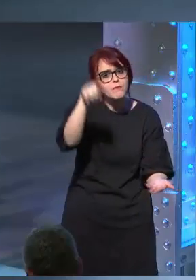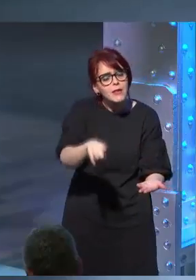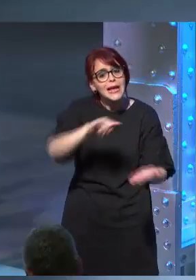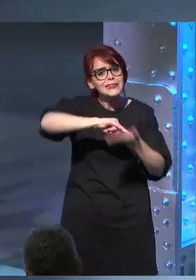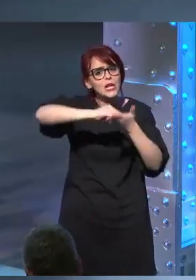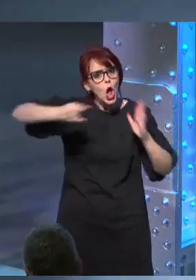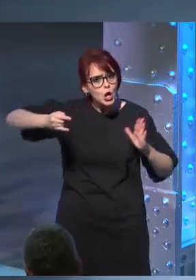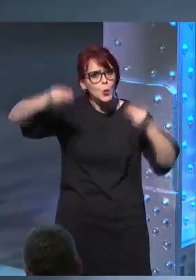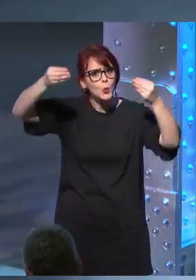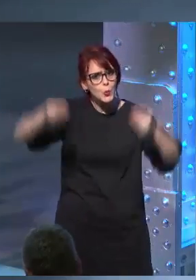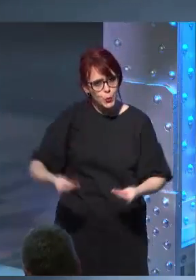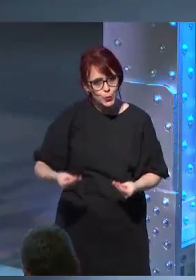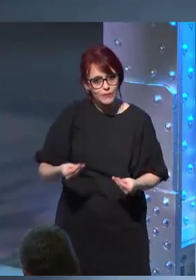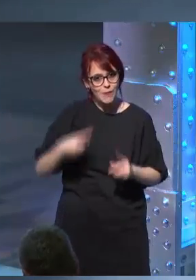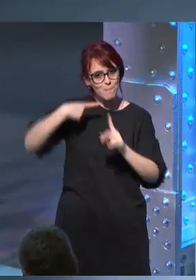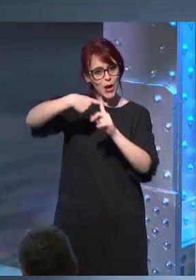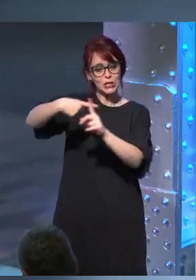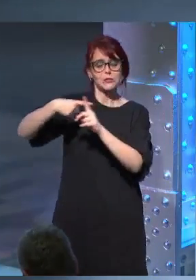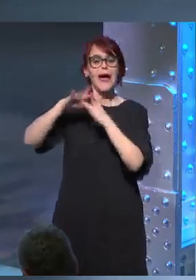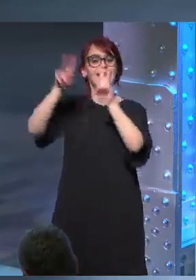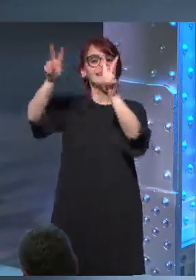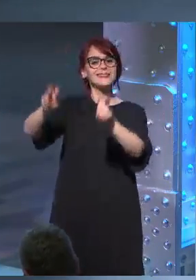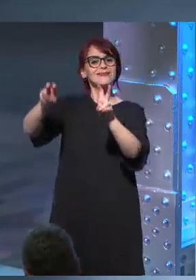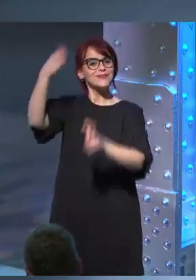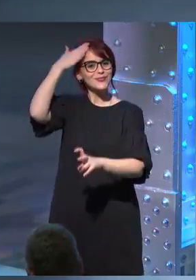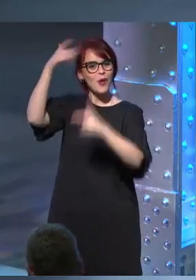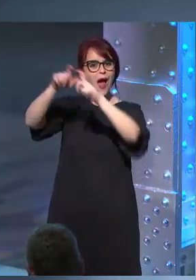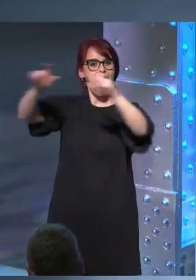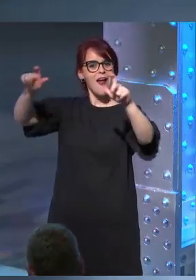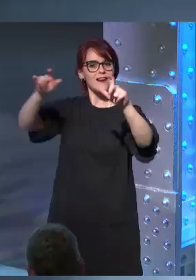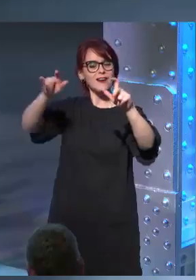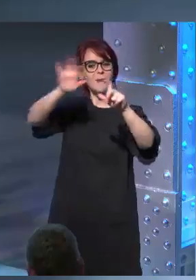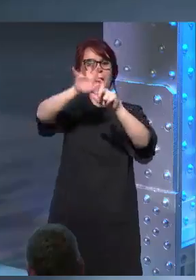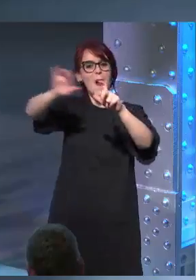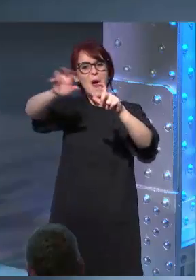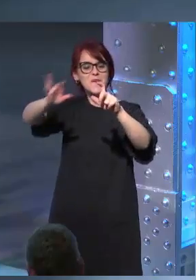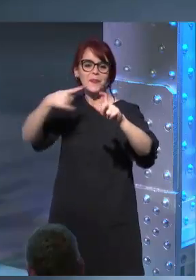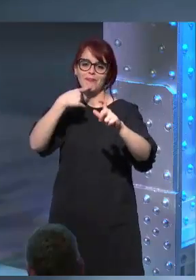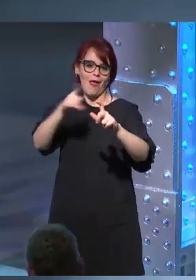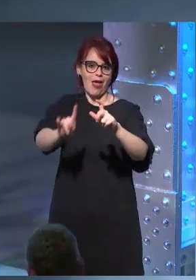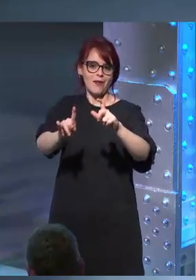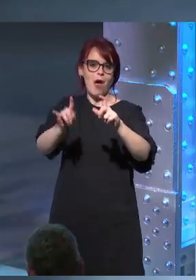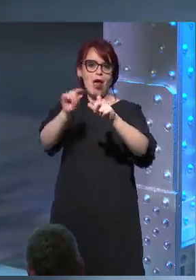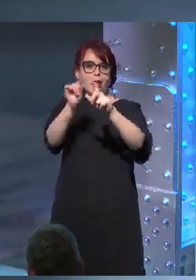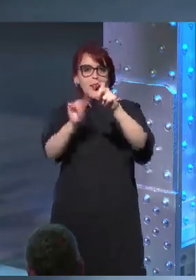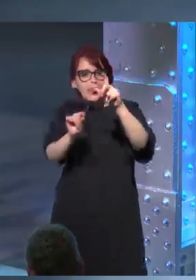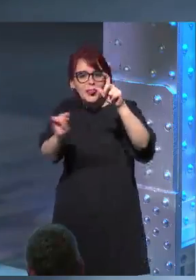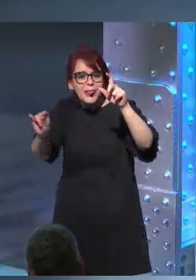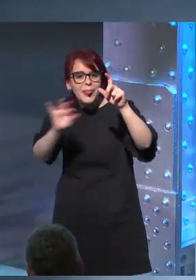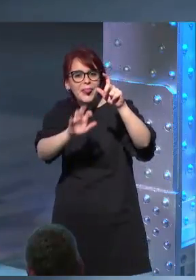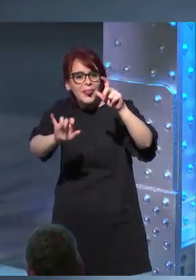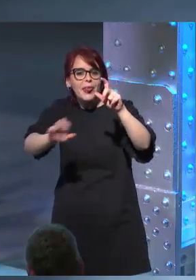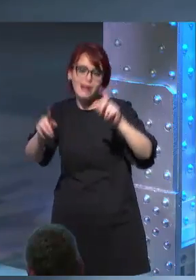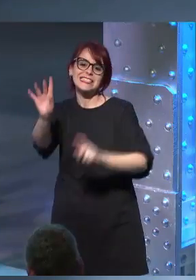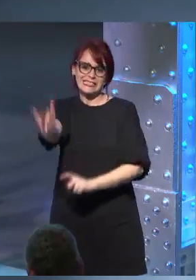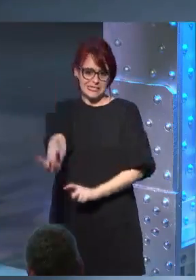we're always receiving good news about the technologies. And it's true, they do not